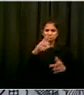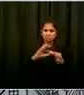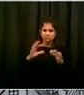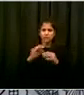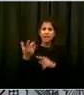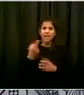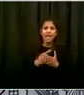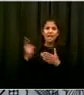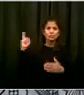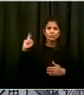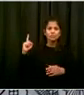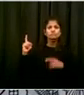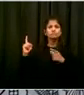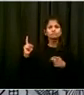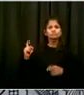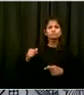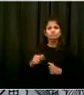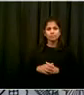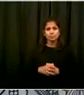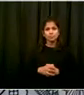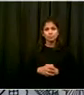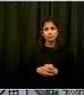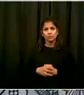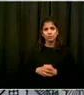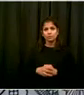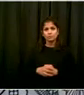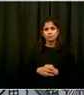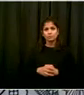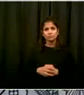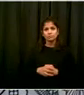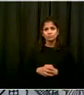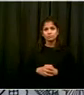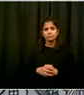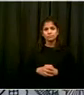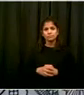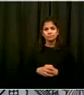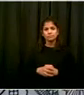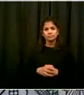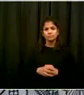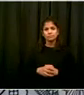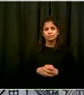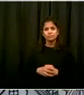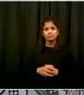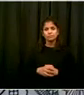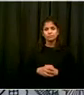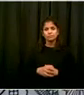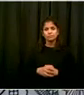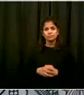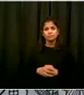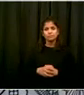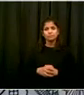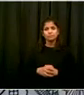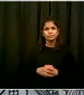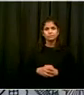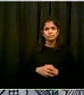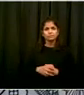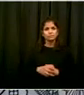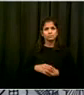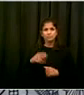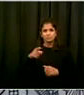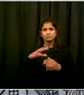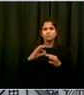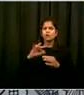you said last week that the NYPD wrongly arrested